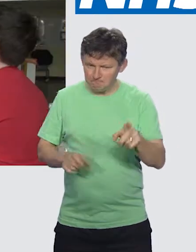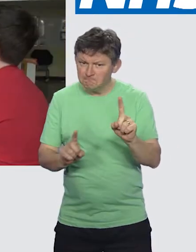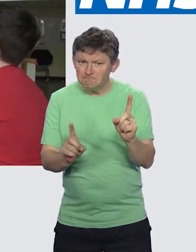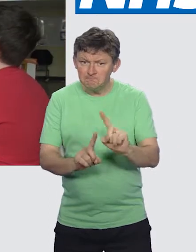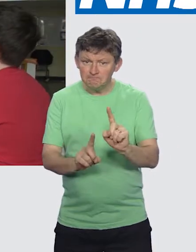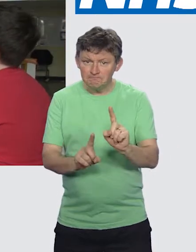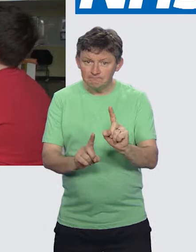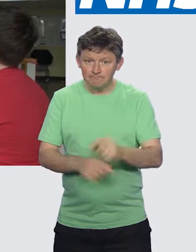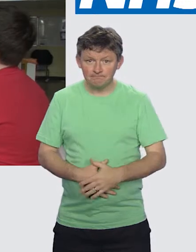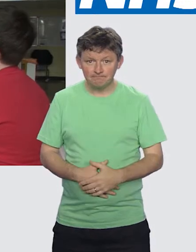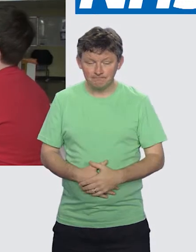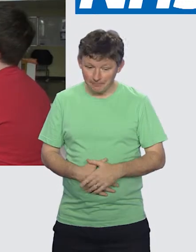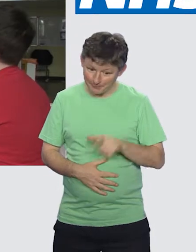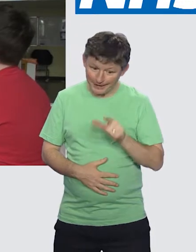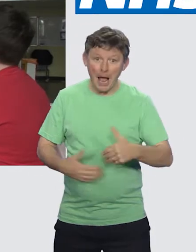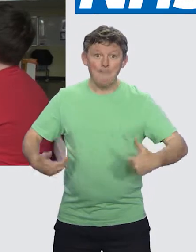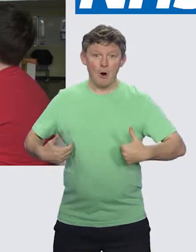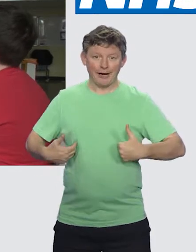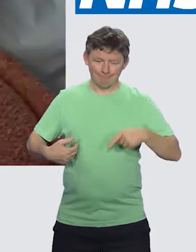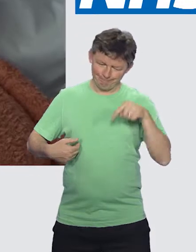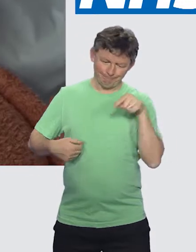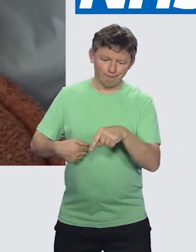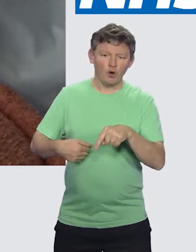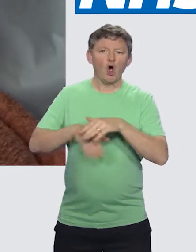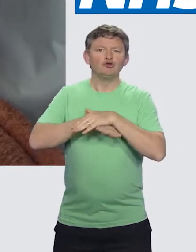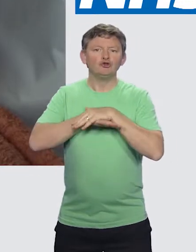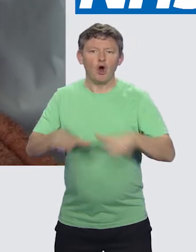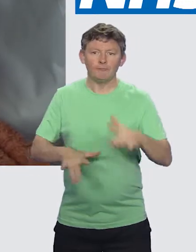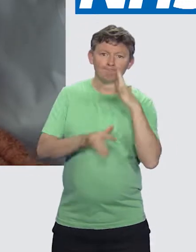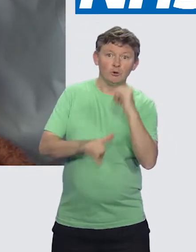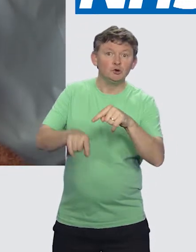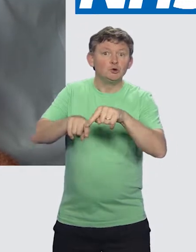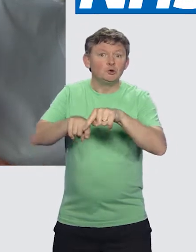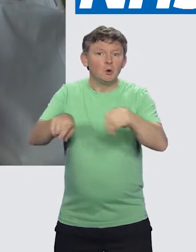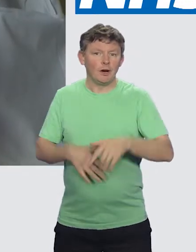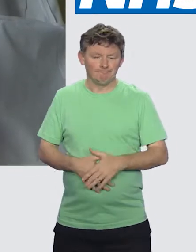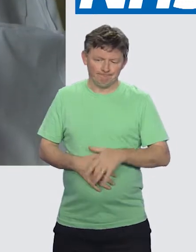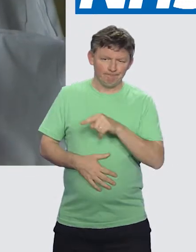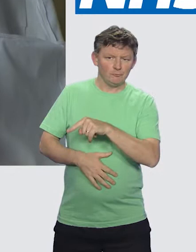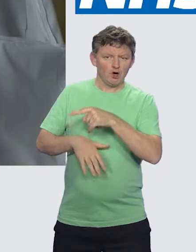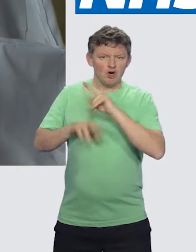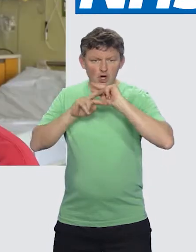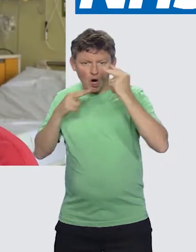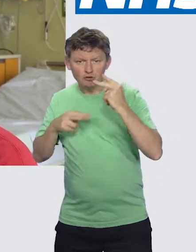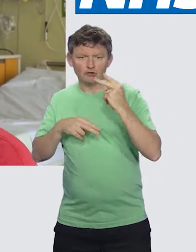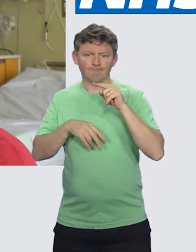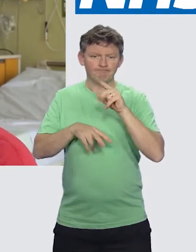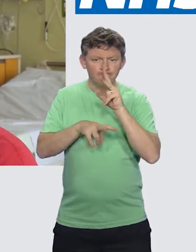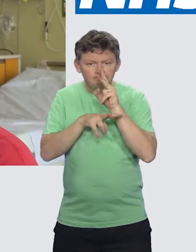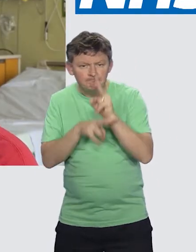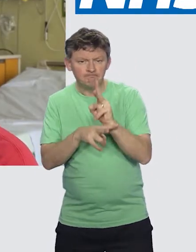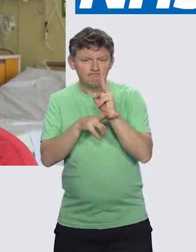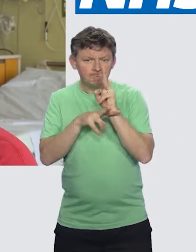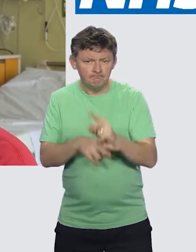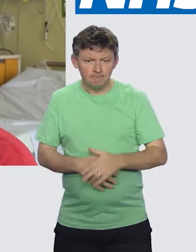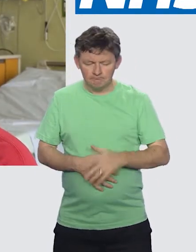him? Monkey will come up to the children's assessment unit and he'll be seen by a nurse who will take some observations, so they'll measure